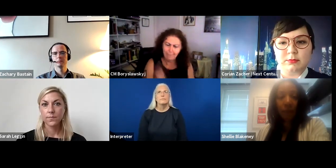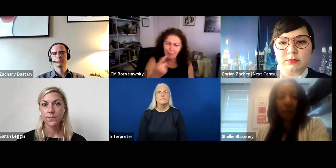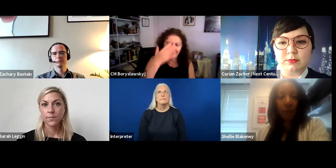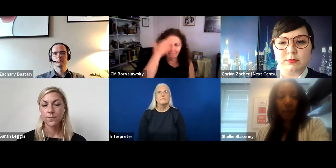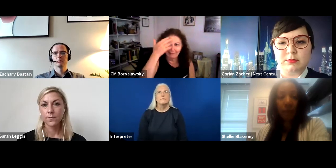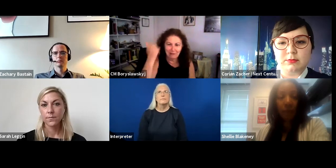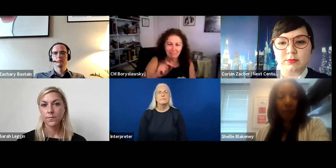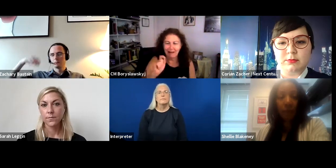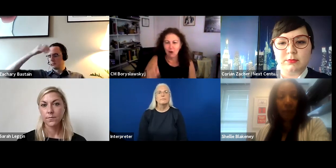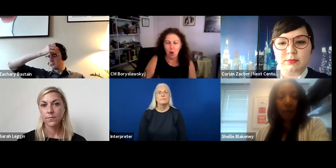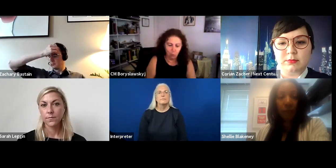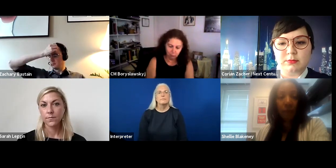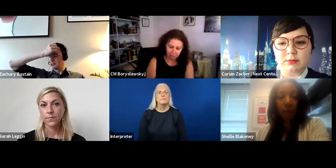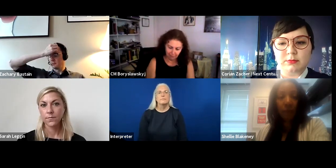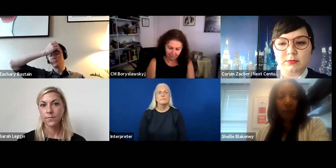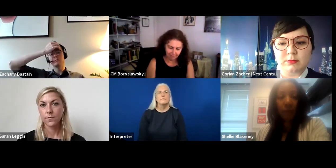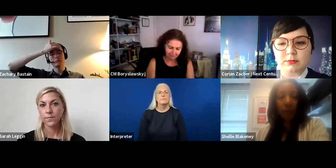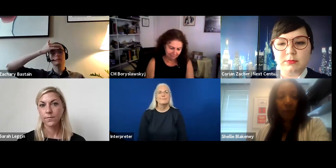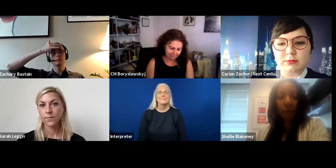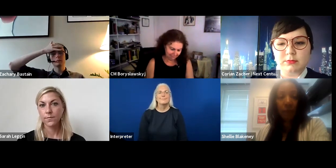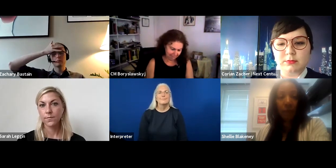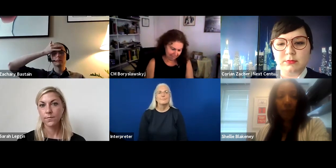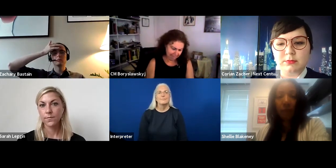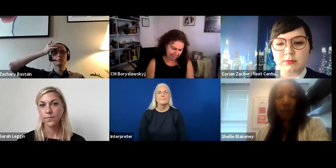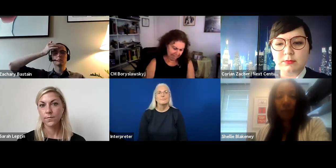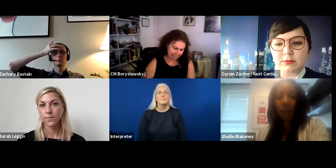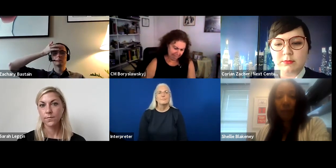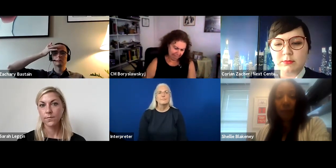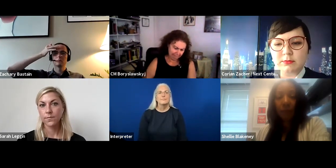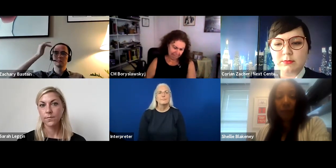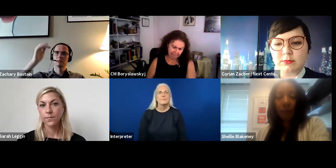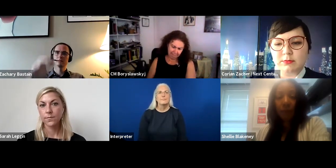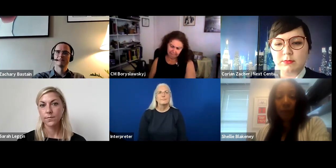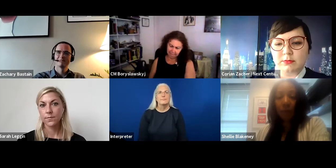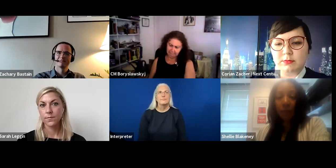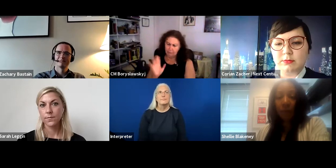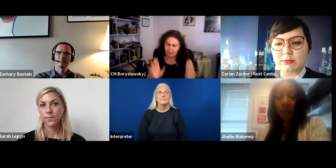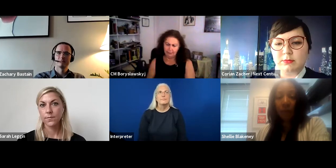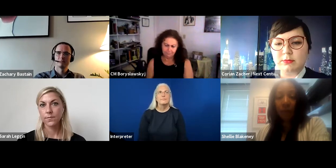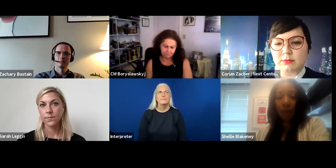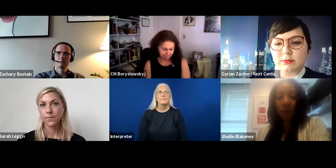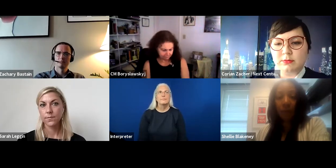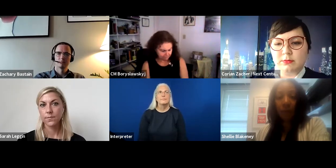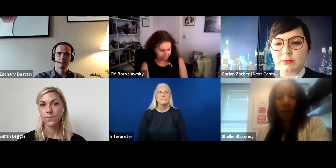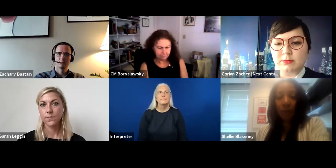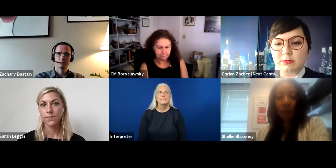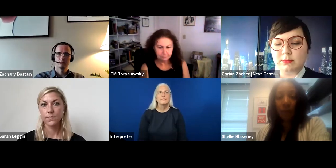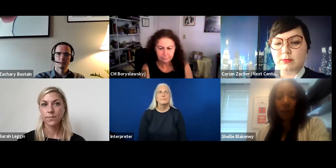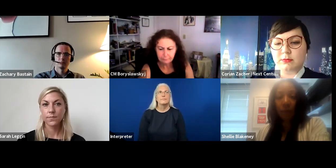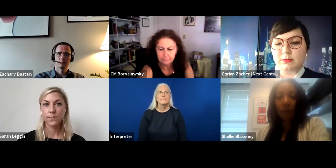And just give me a second so I can look at my notes. Very forgetful, so sometimes I have to rely on my notes.